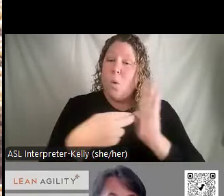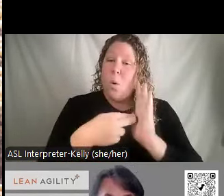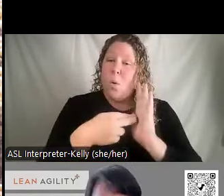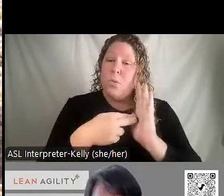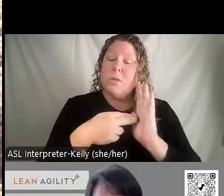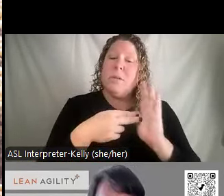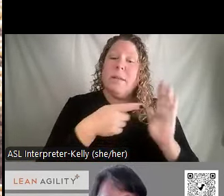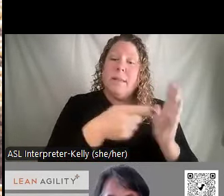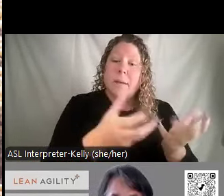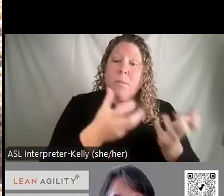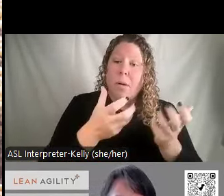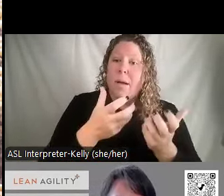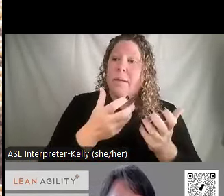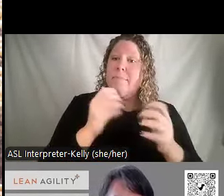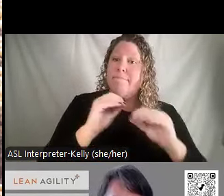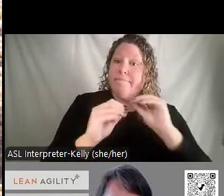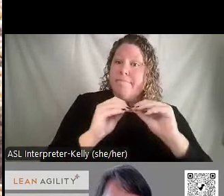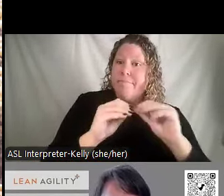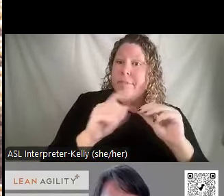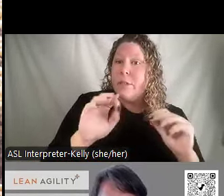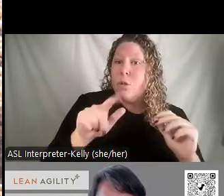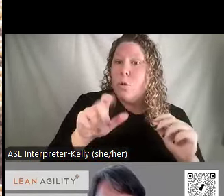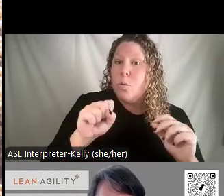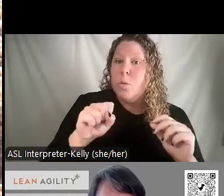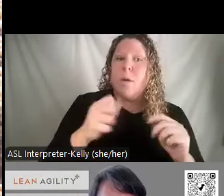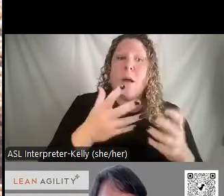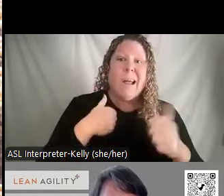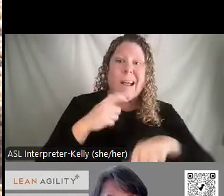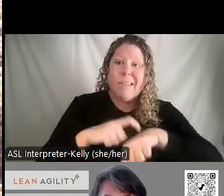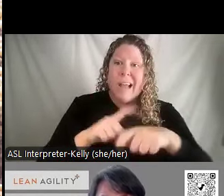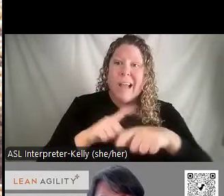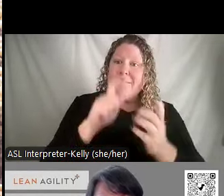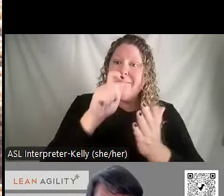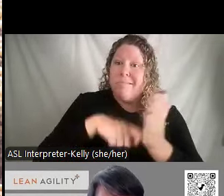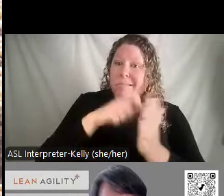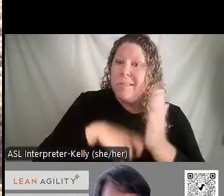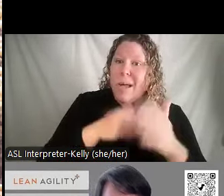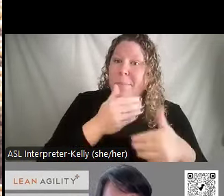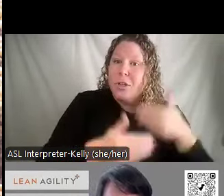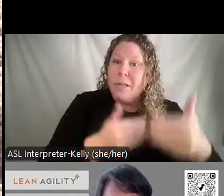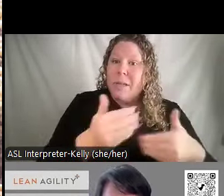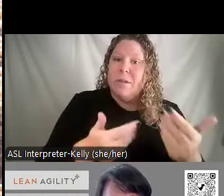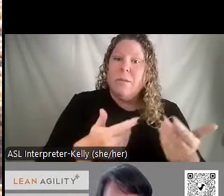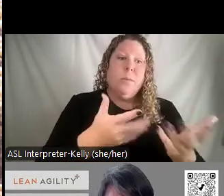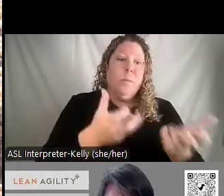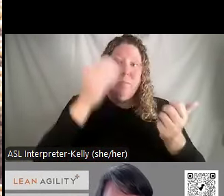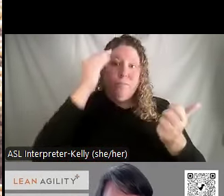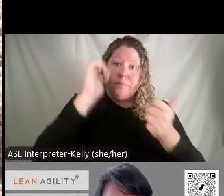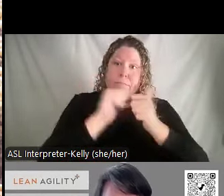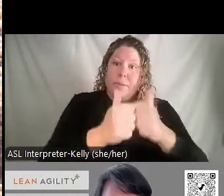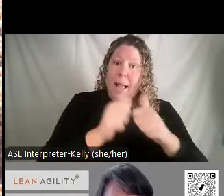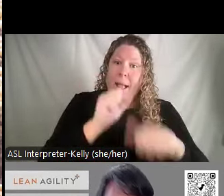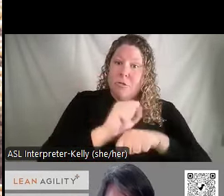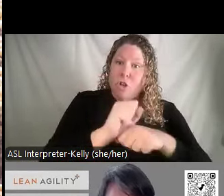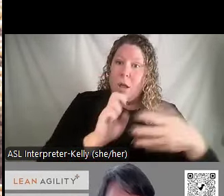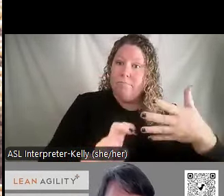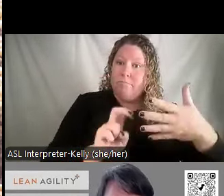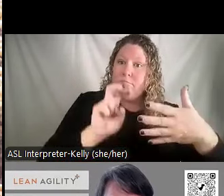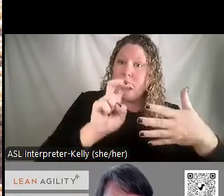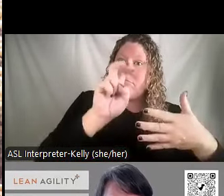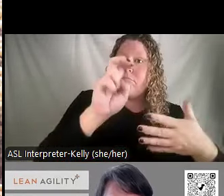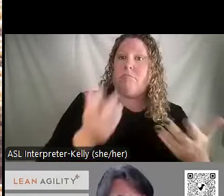I want to fix tools. I want to get time to write down procedures, or I want a career path to get a different kind of job. I want